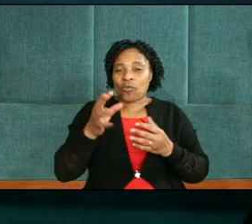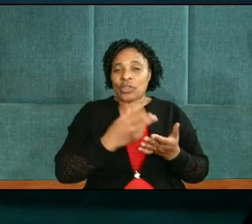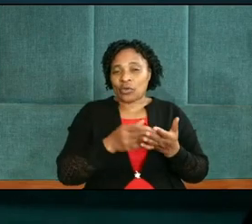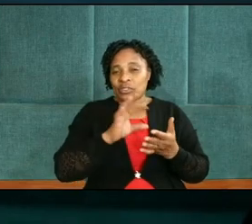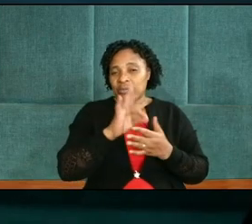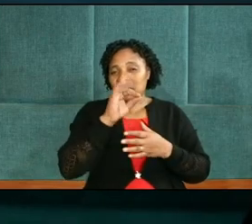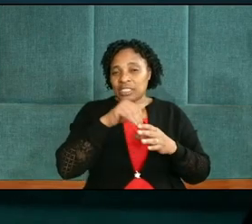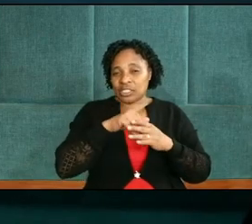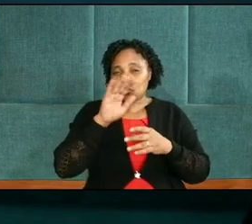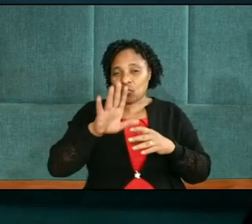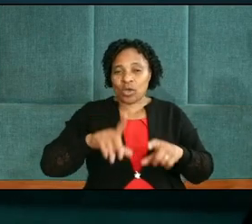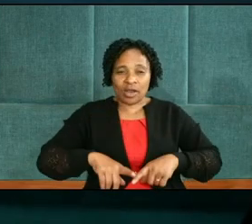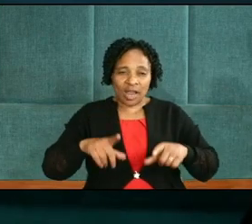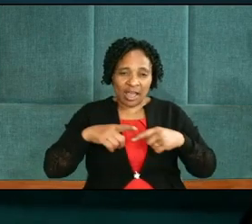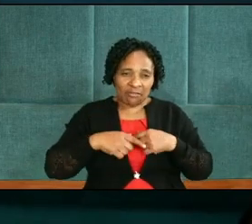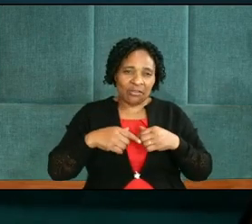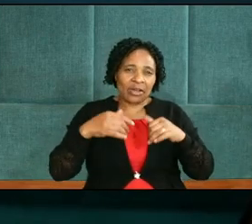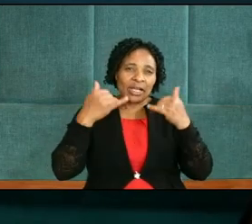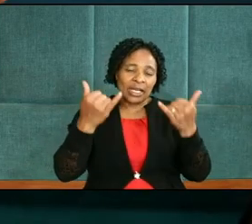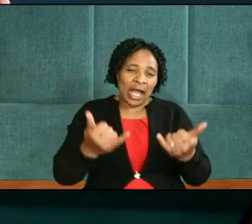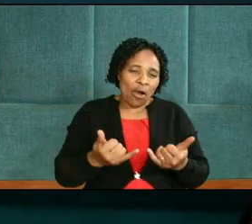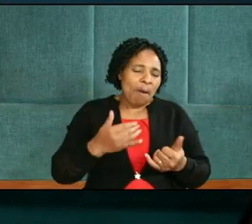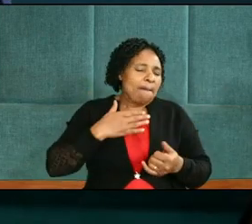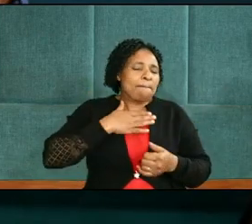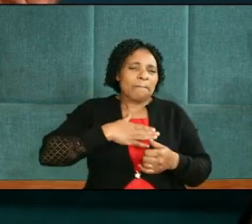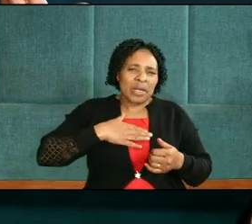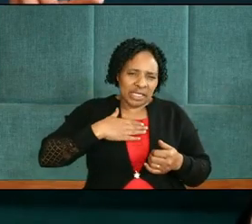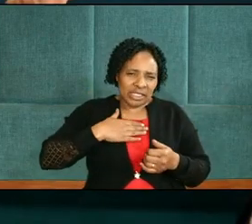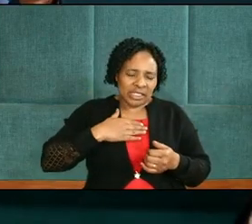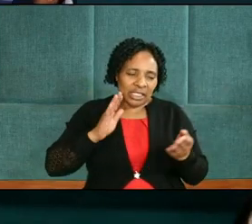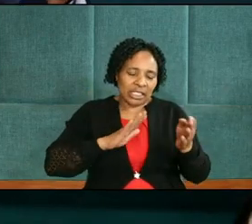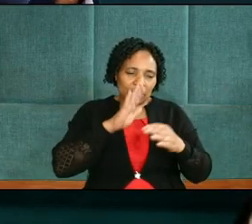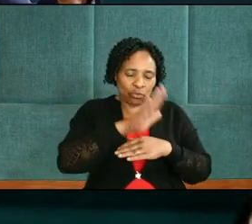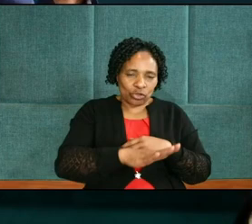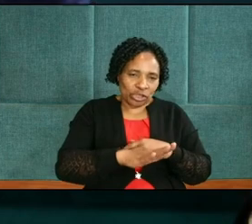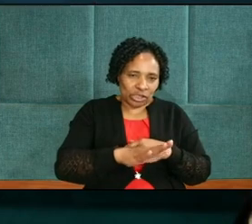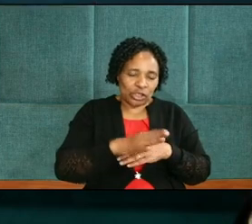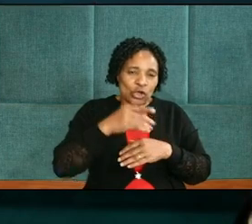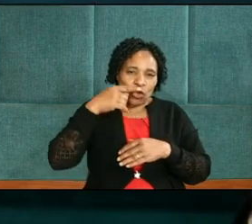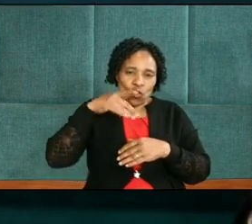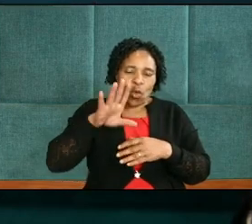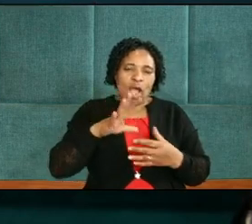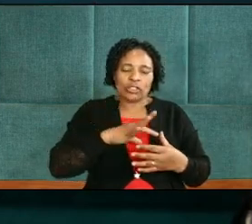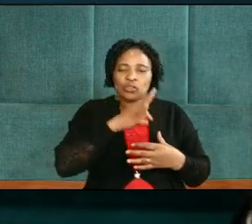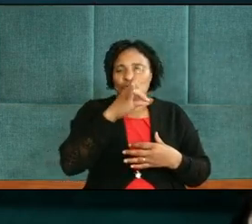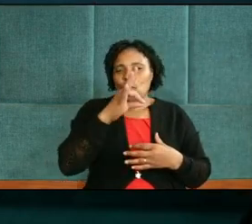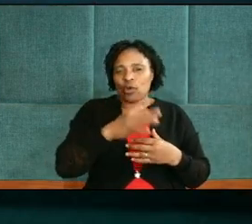then. Is there a deposit on your soul?